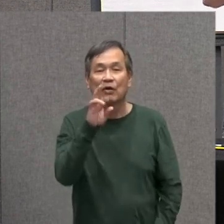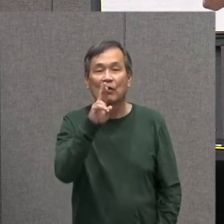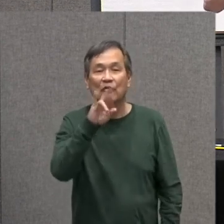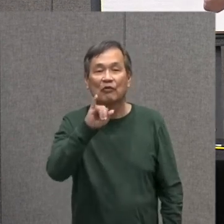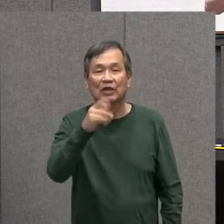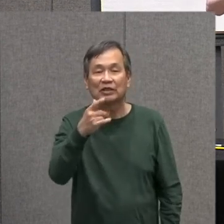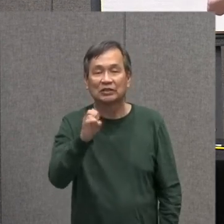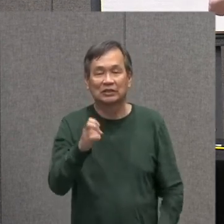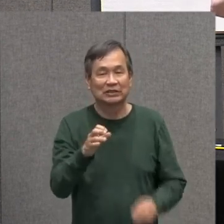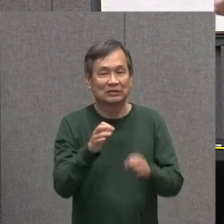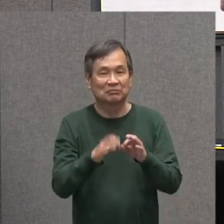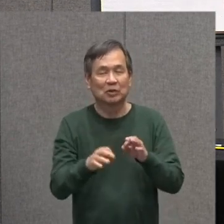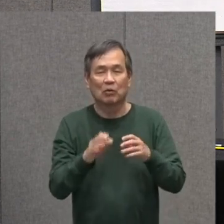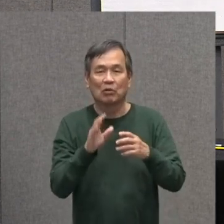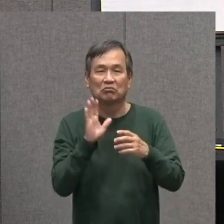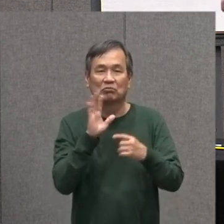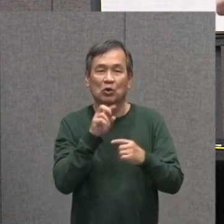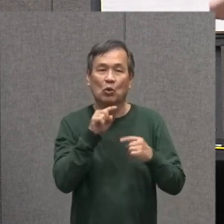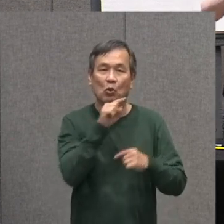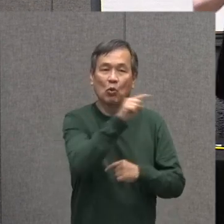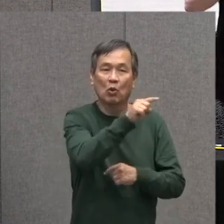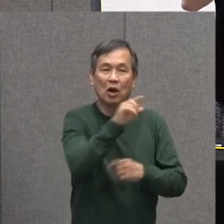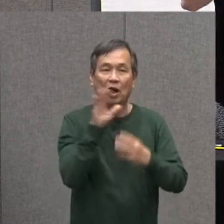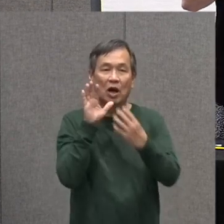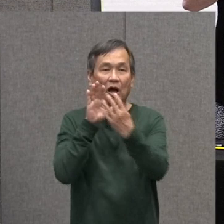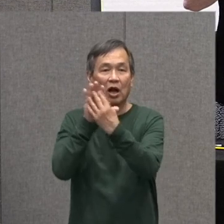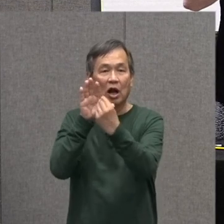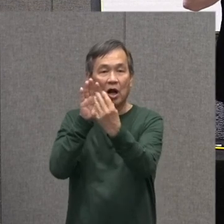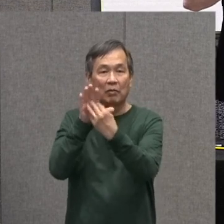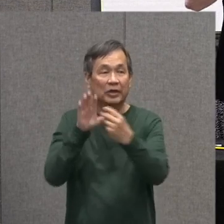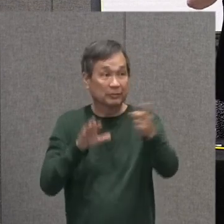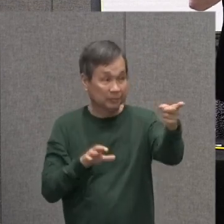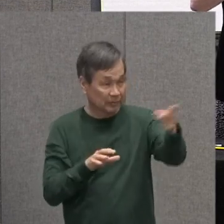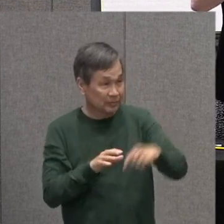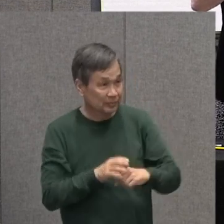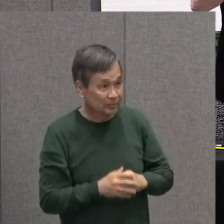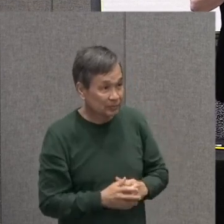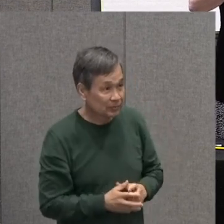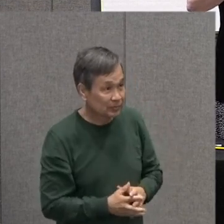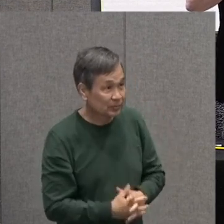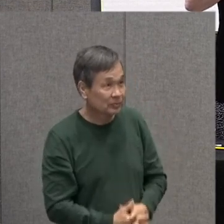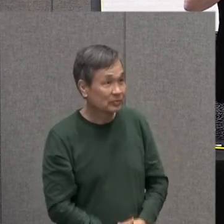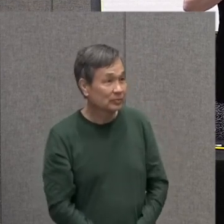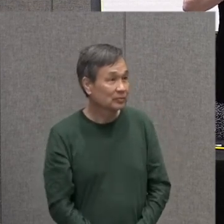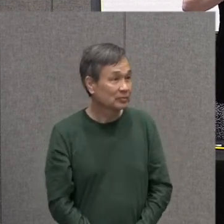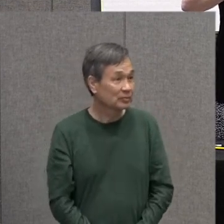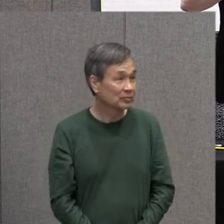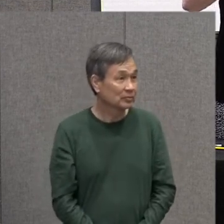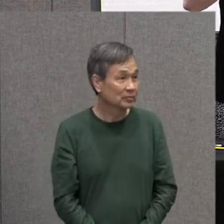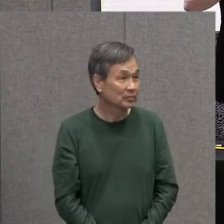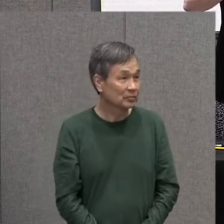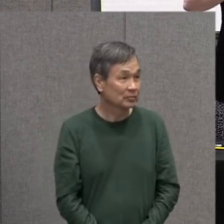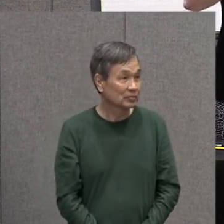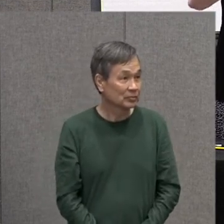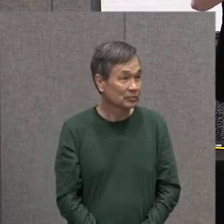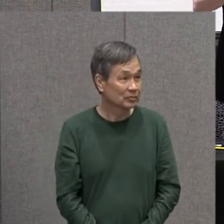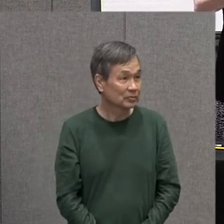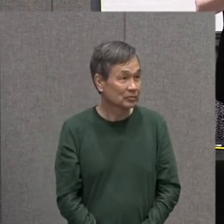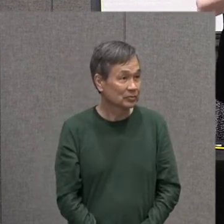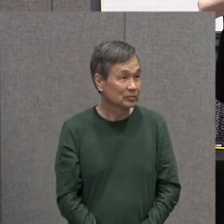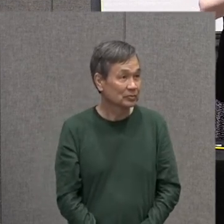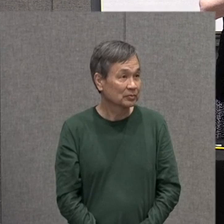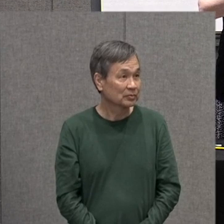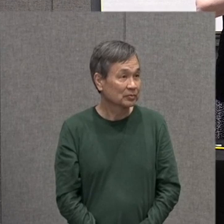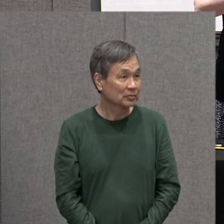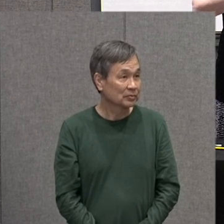the bottom edge of your paper and you make straight cuts that go up and down vertical next to